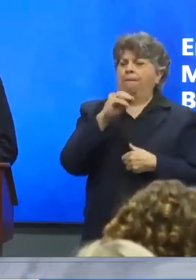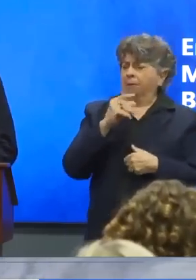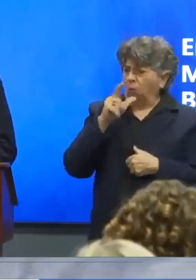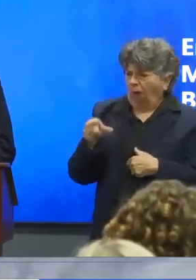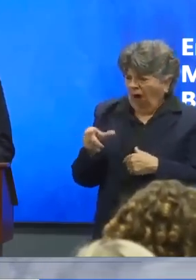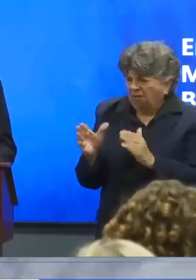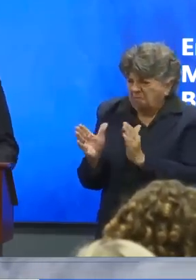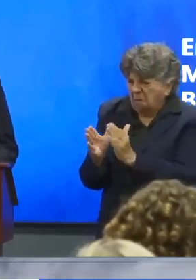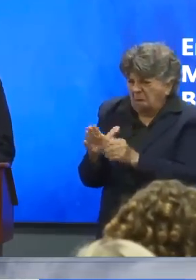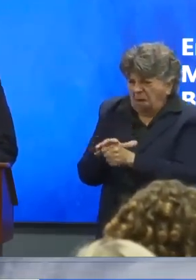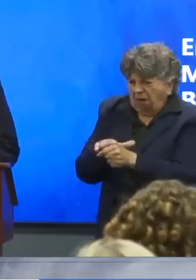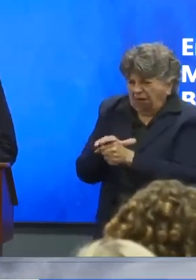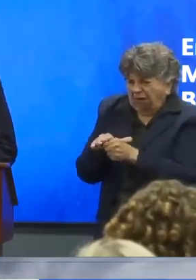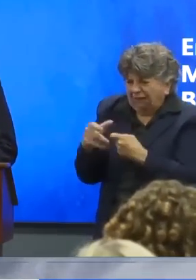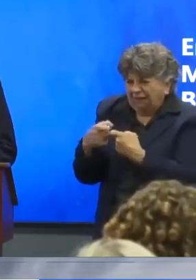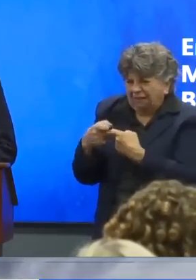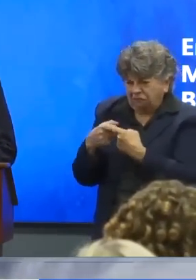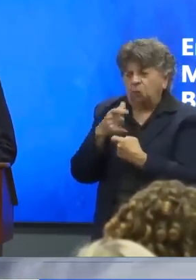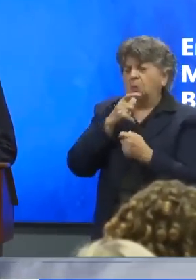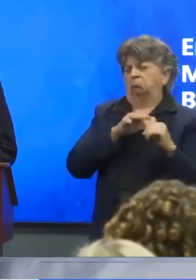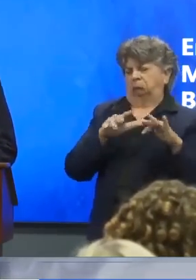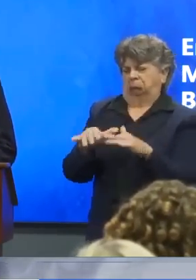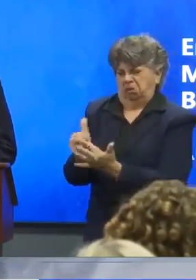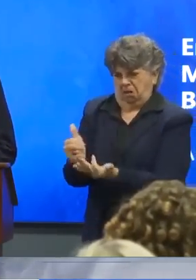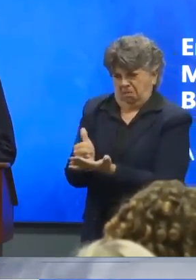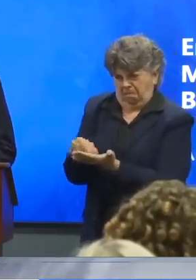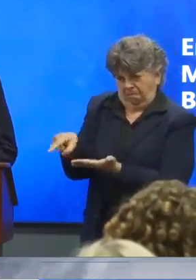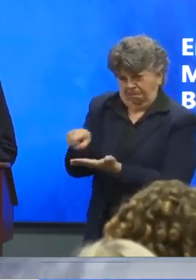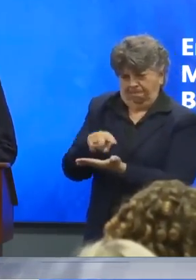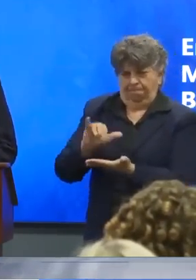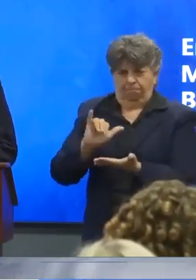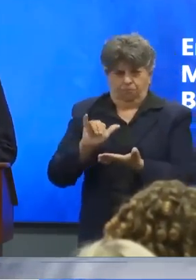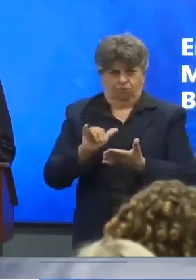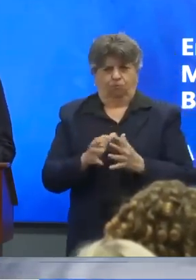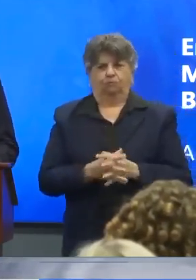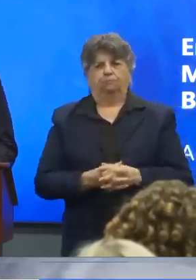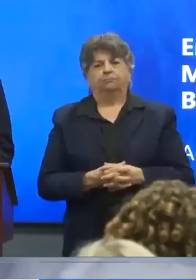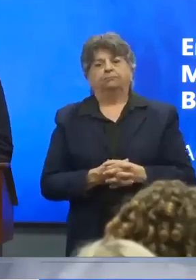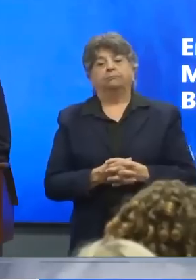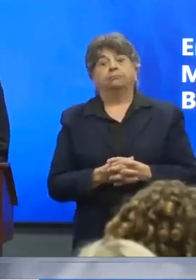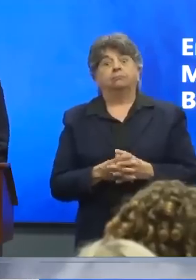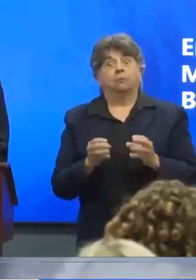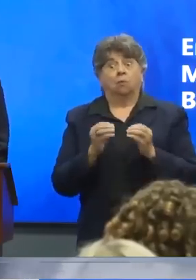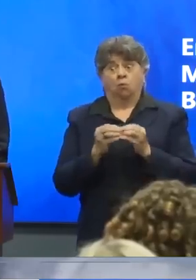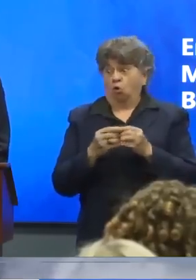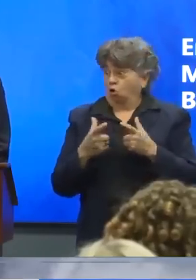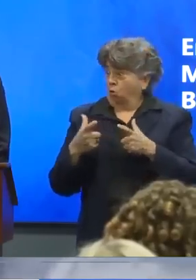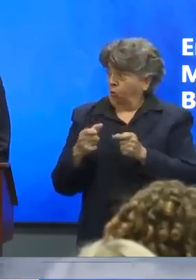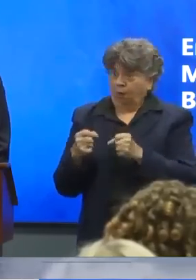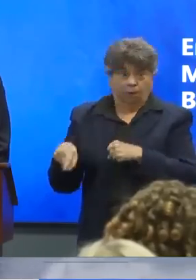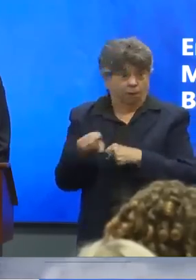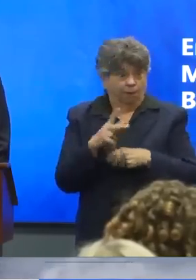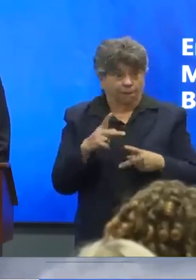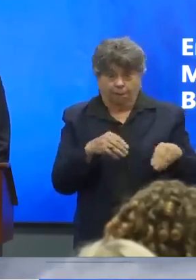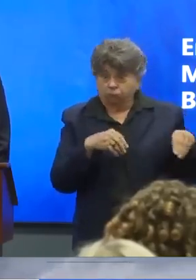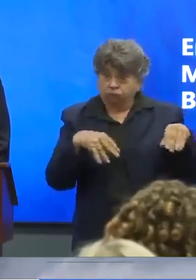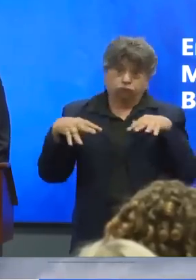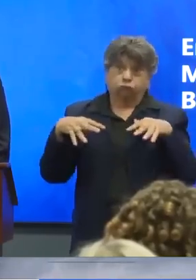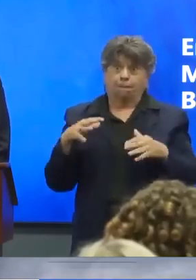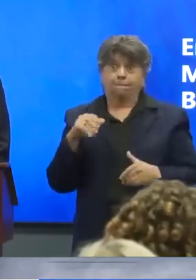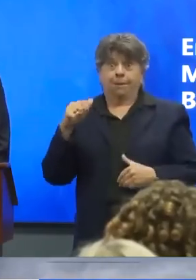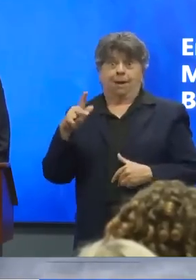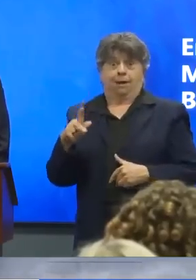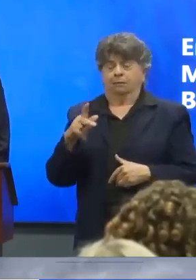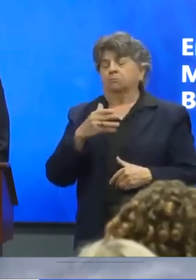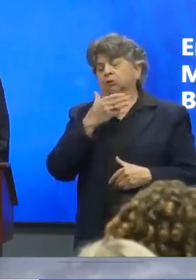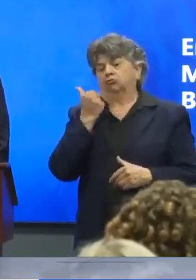assistance. And we really want to have a force multiplier here. The quicker we could get the power restored, the better off everyone's going to be. We had a lot of